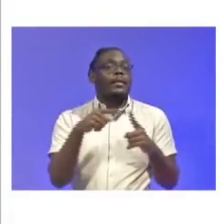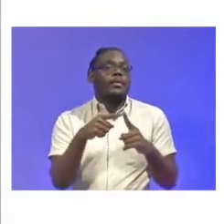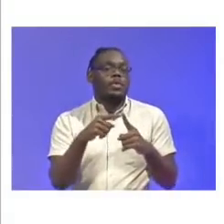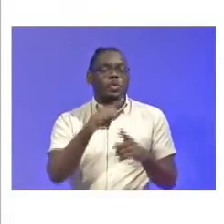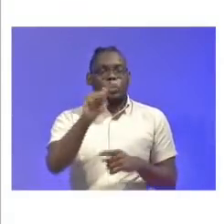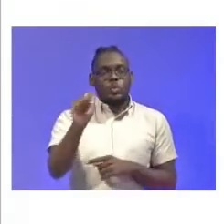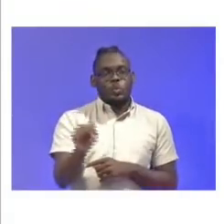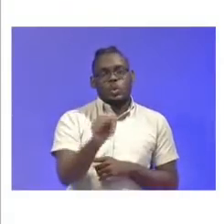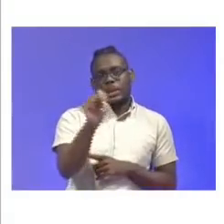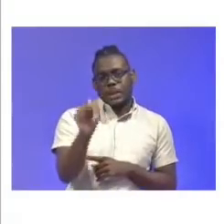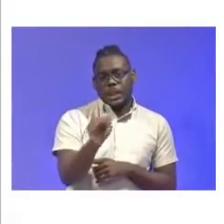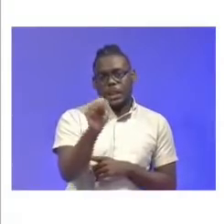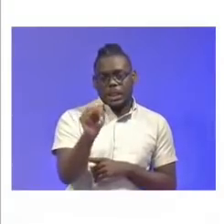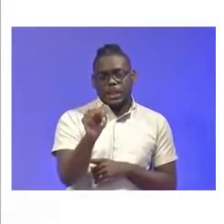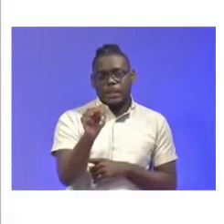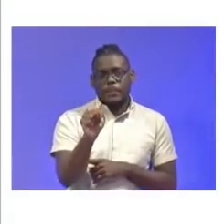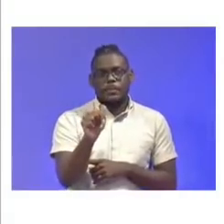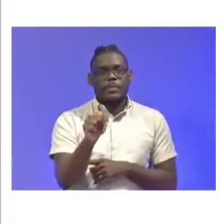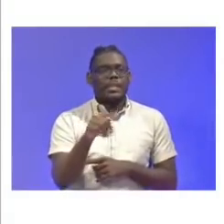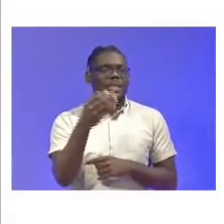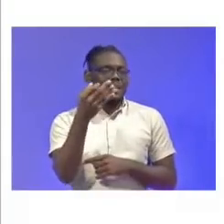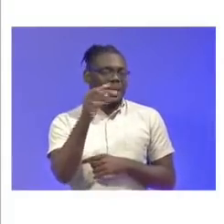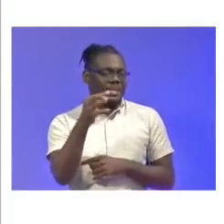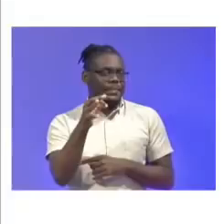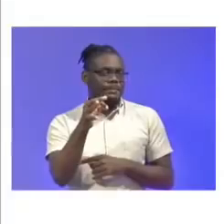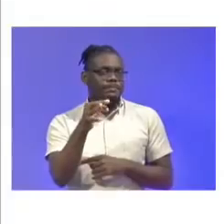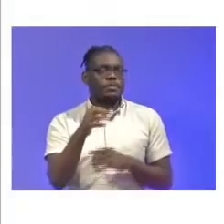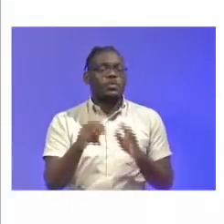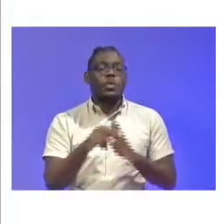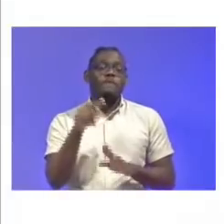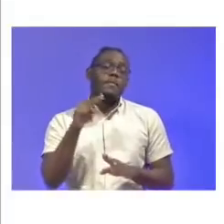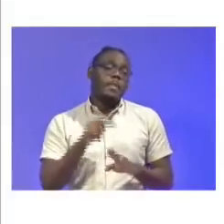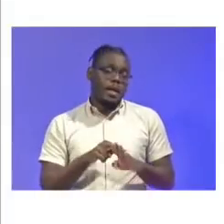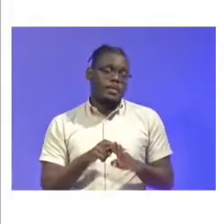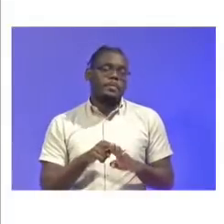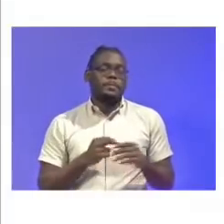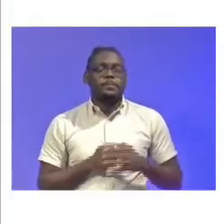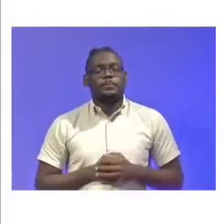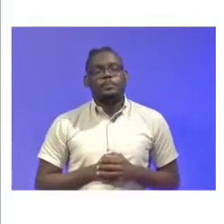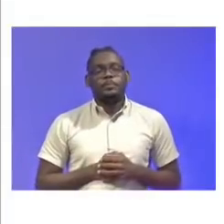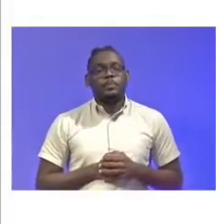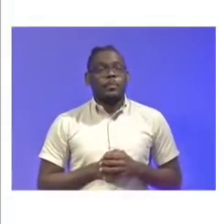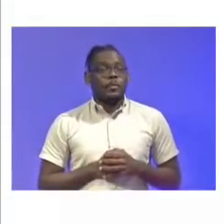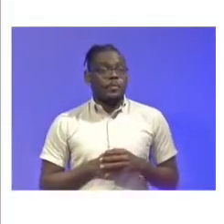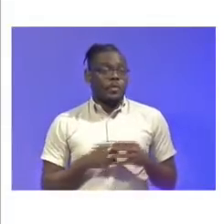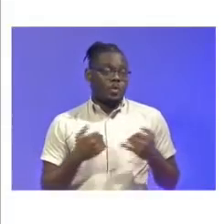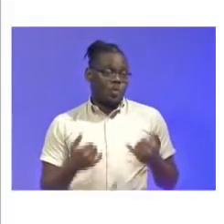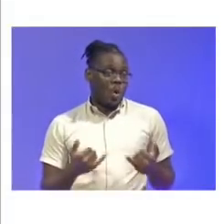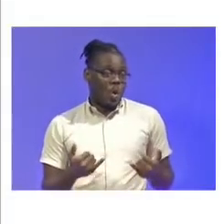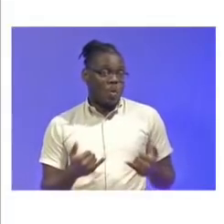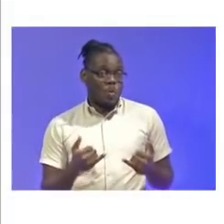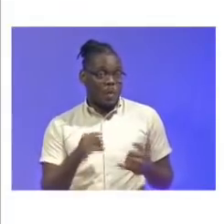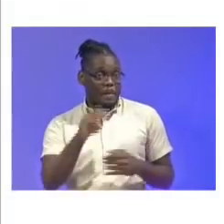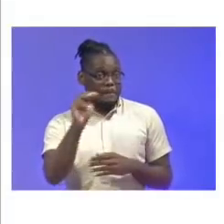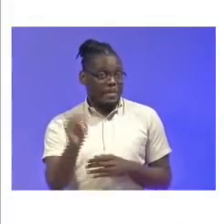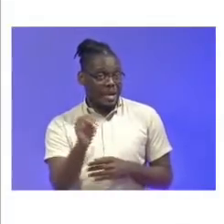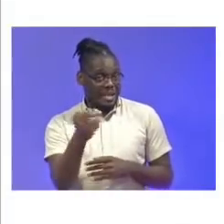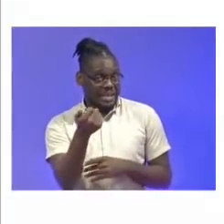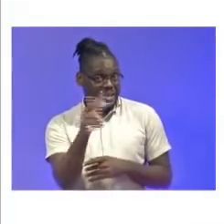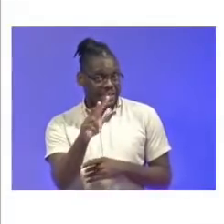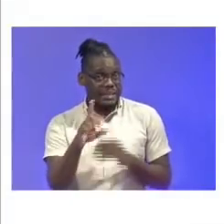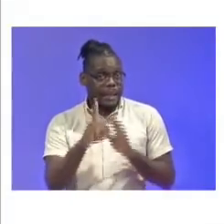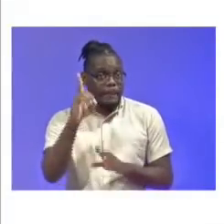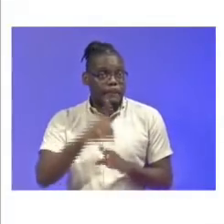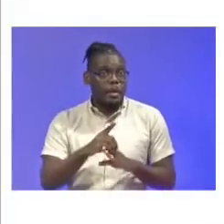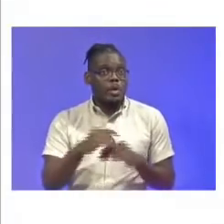Monday 13th to Friday 17th, we have now moved to 54,055. What